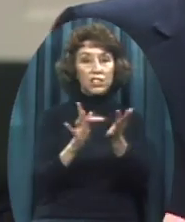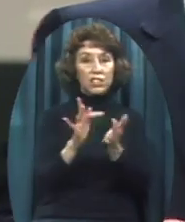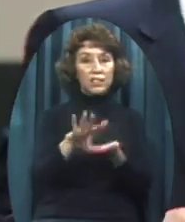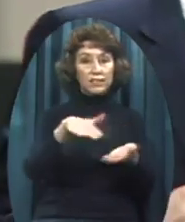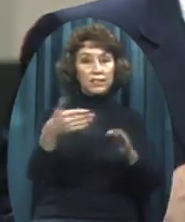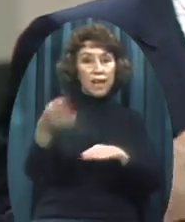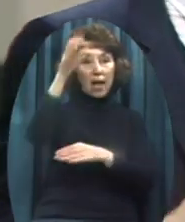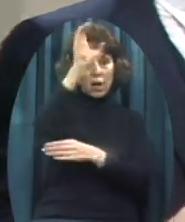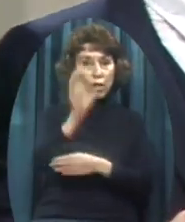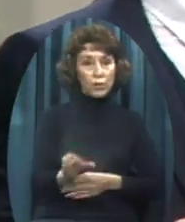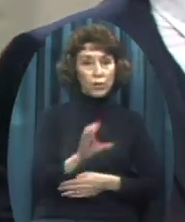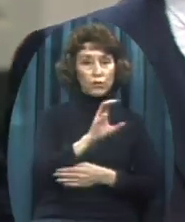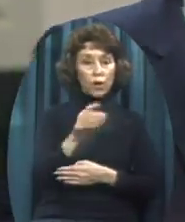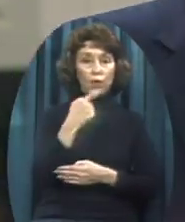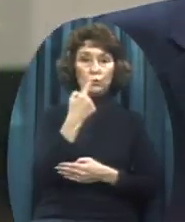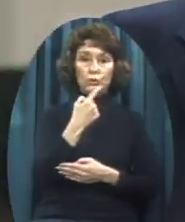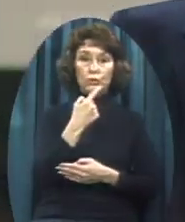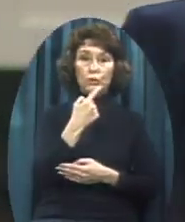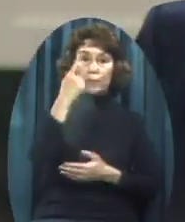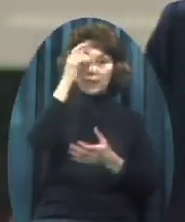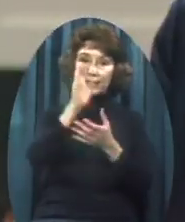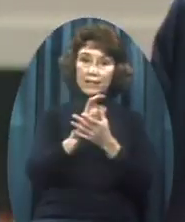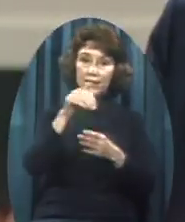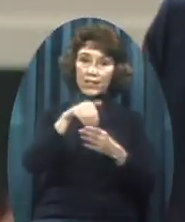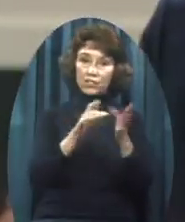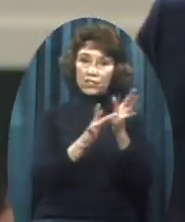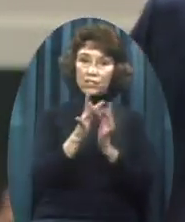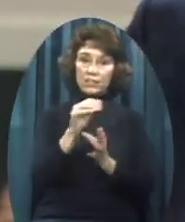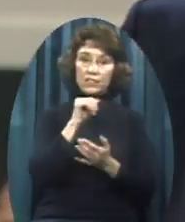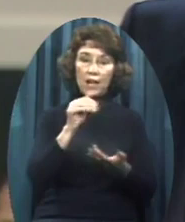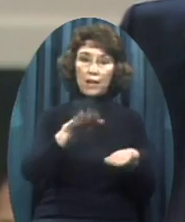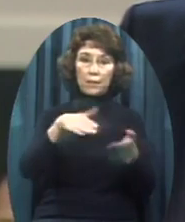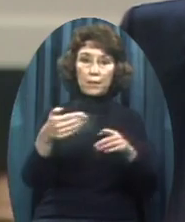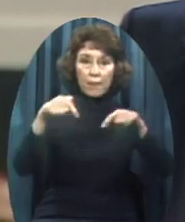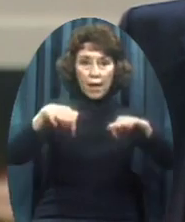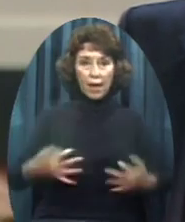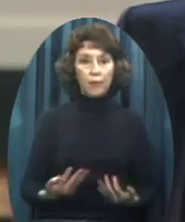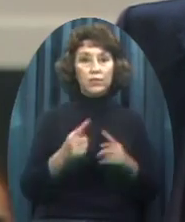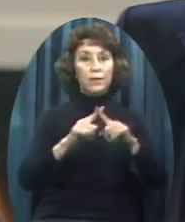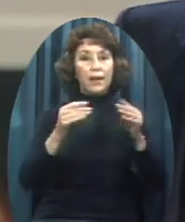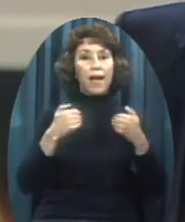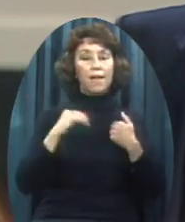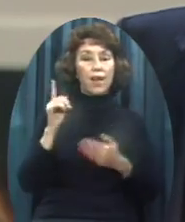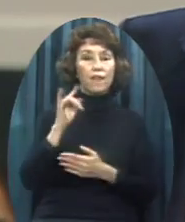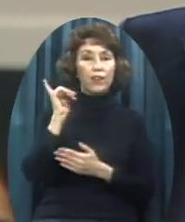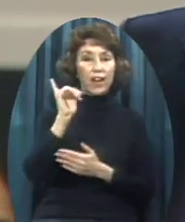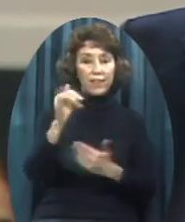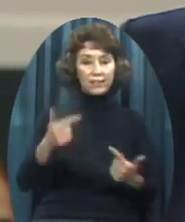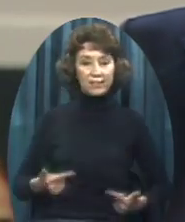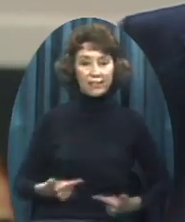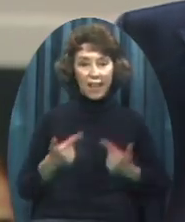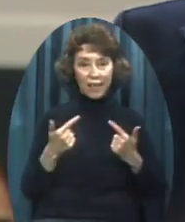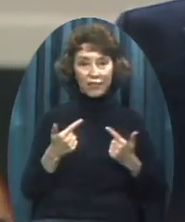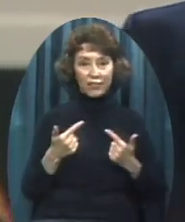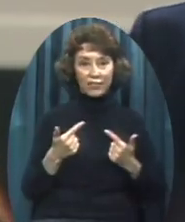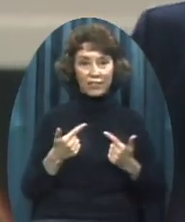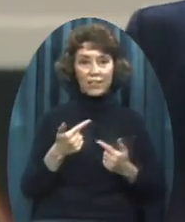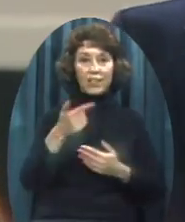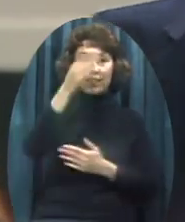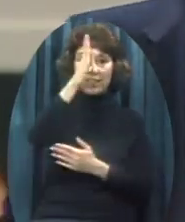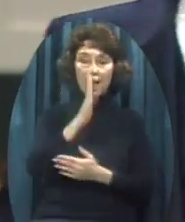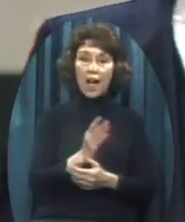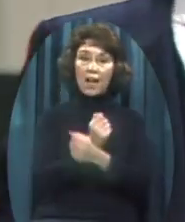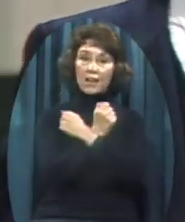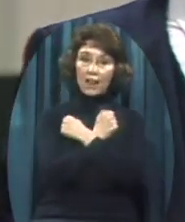believeth in him should not perish but have everlasting life. God loves people, and God's looking for preachers